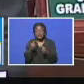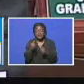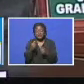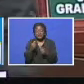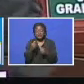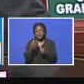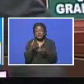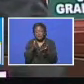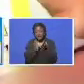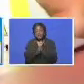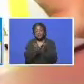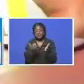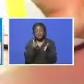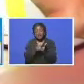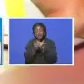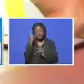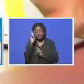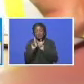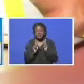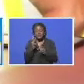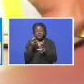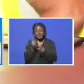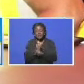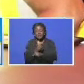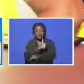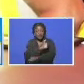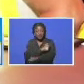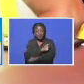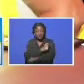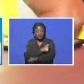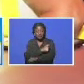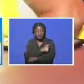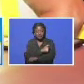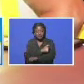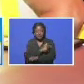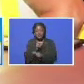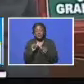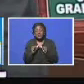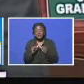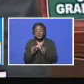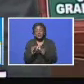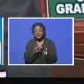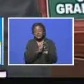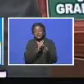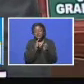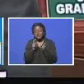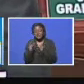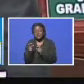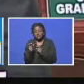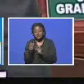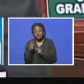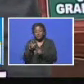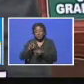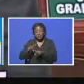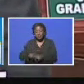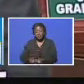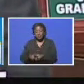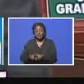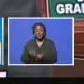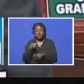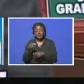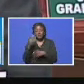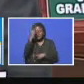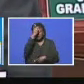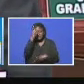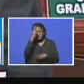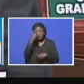his call for residents to get the COVID shot. There is continued shift of the burden of disease to those 20 to 49